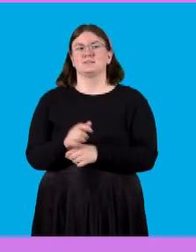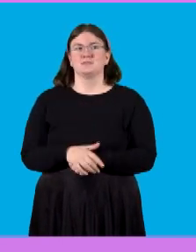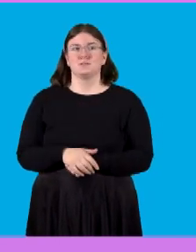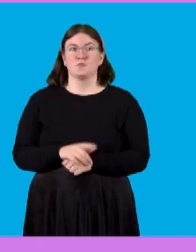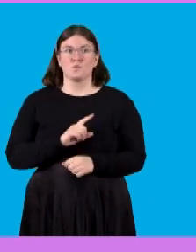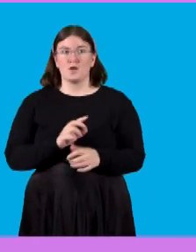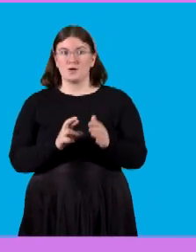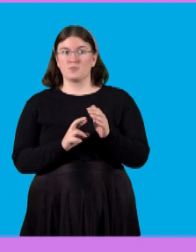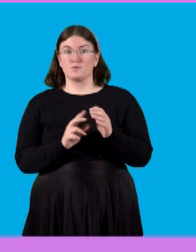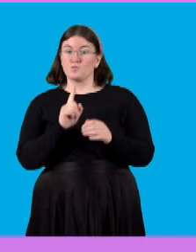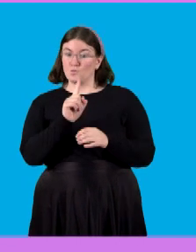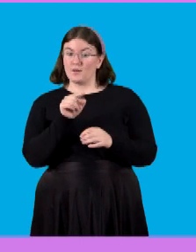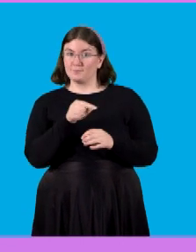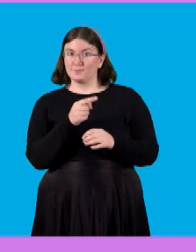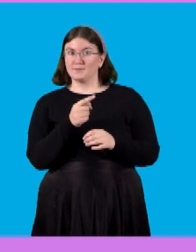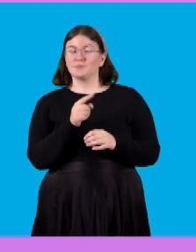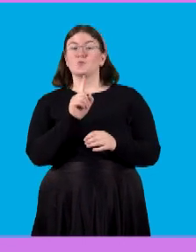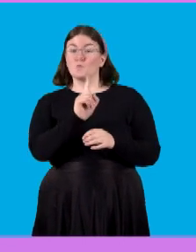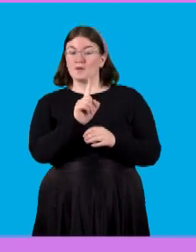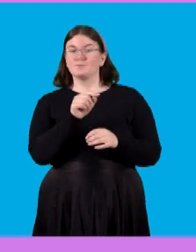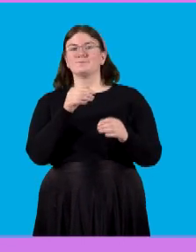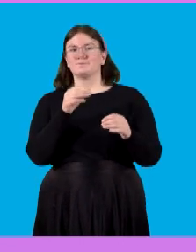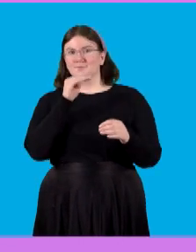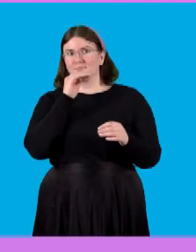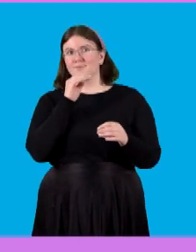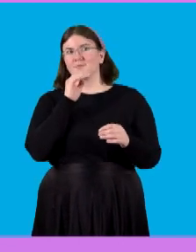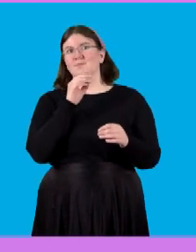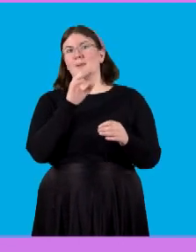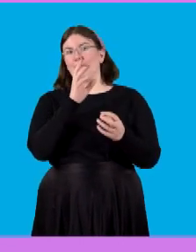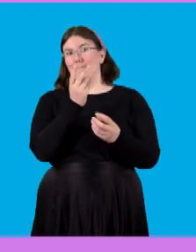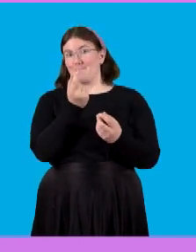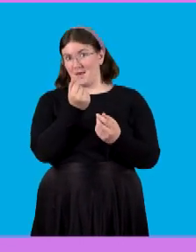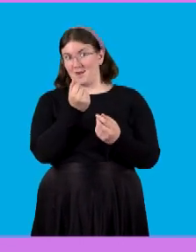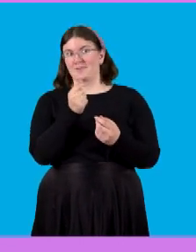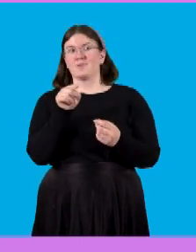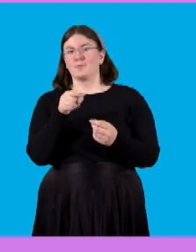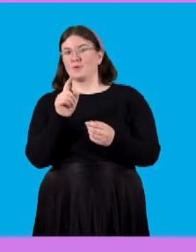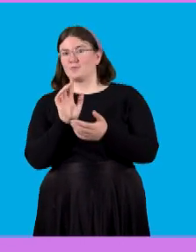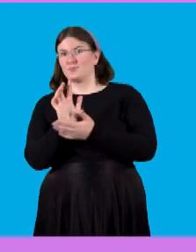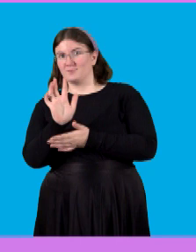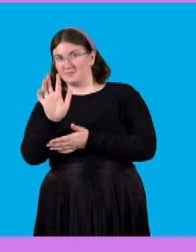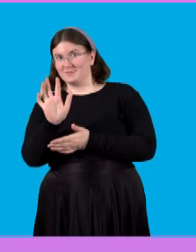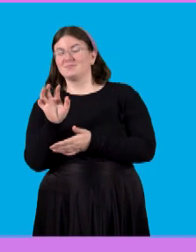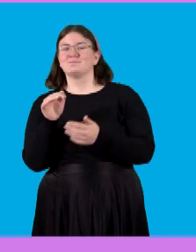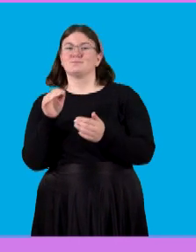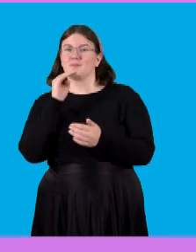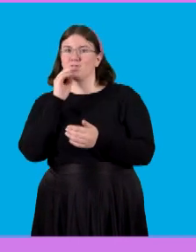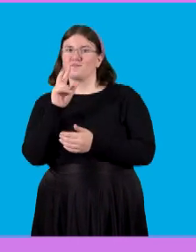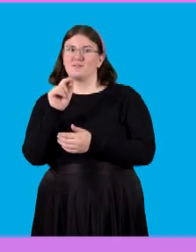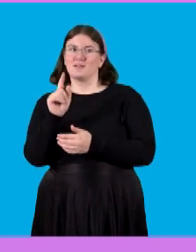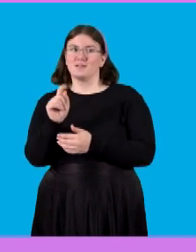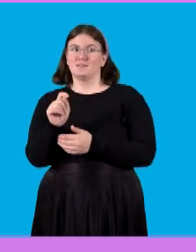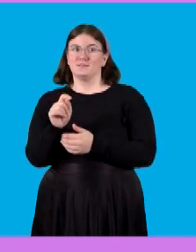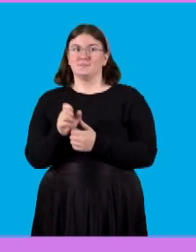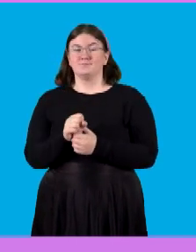12,576 Rand and 65 cents divided by 1.15. So that will give us the VAT exclusive